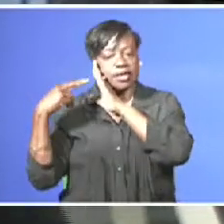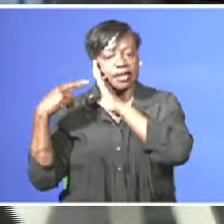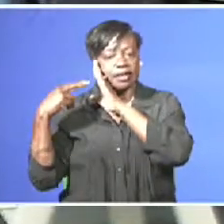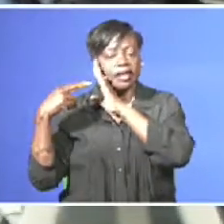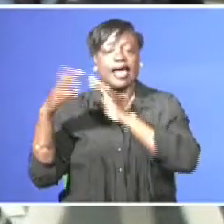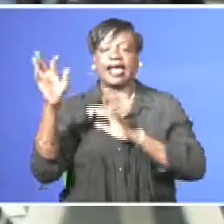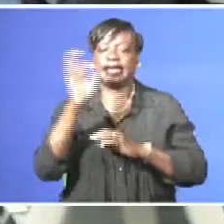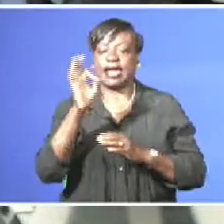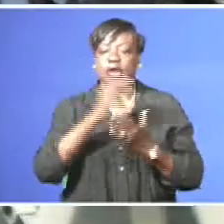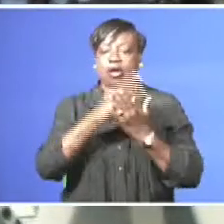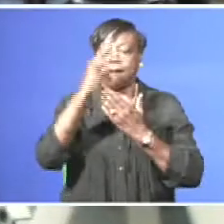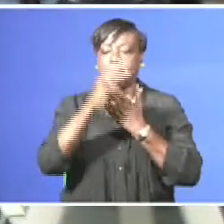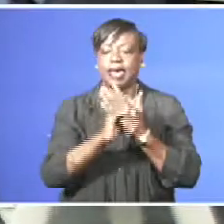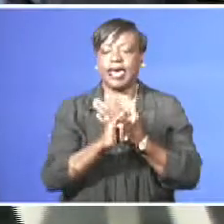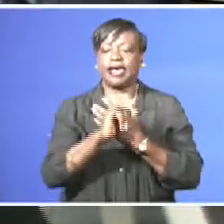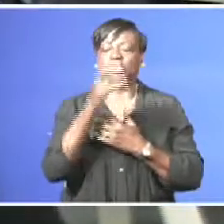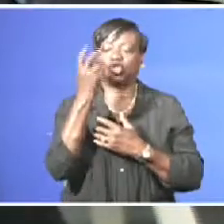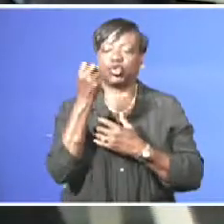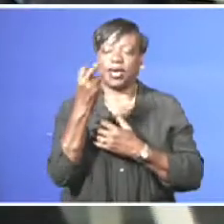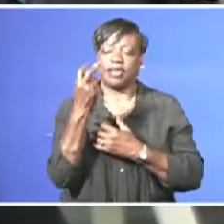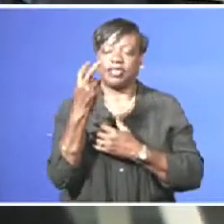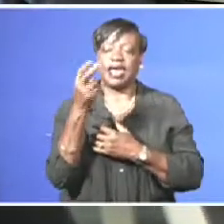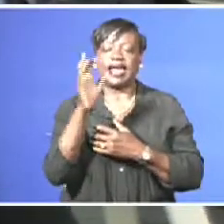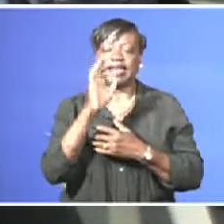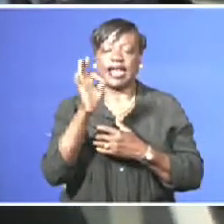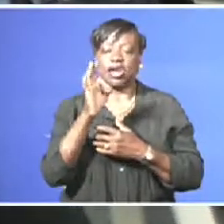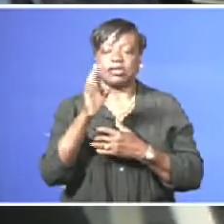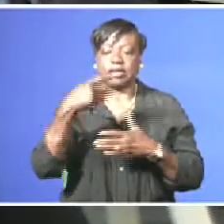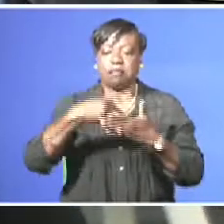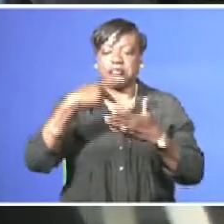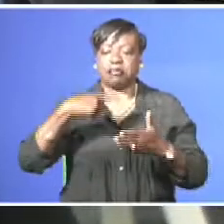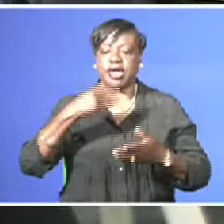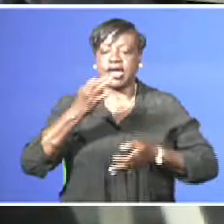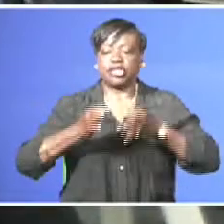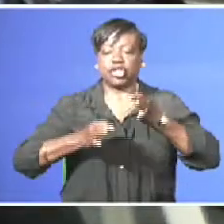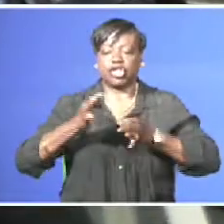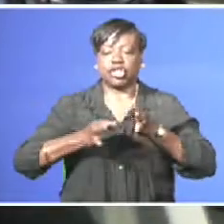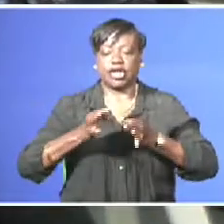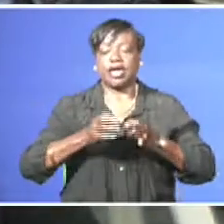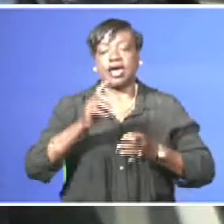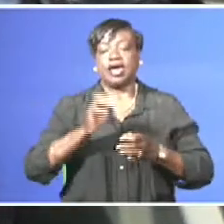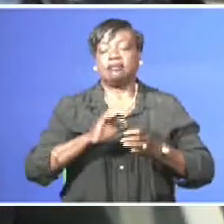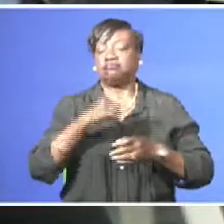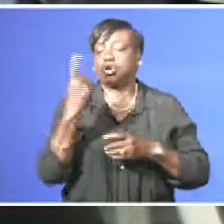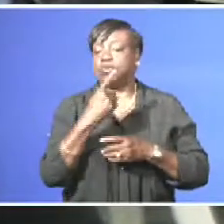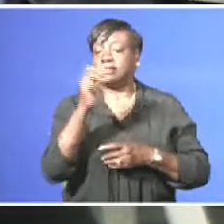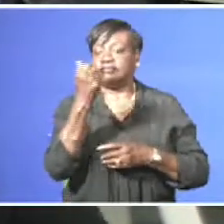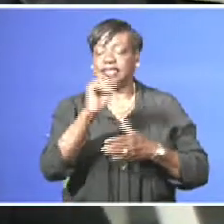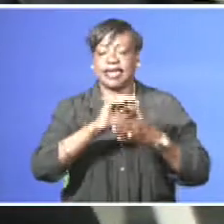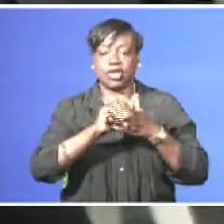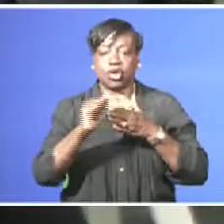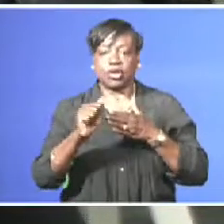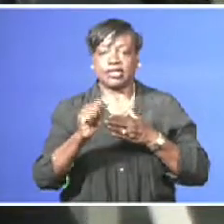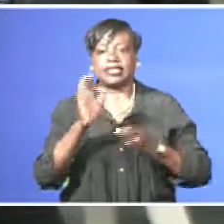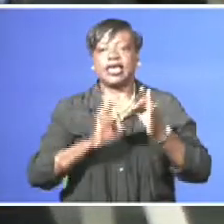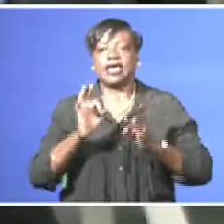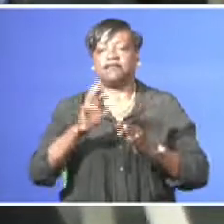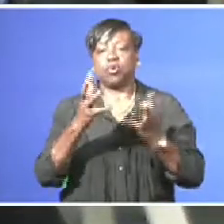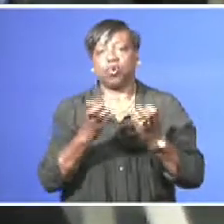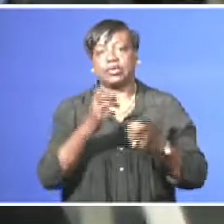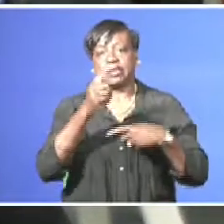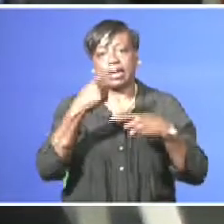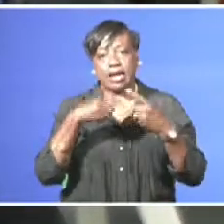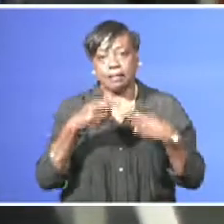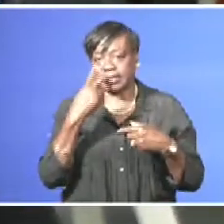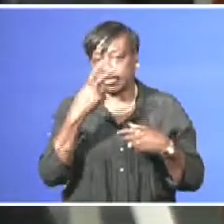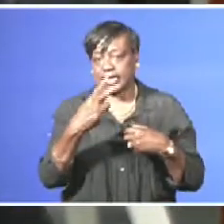would be the pre-judging. The pre-judging is only $10, and so if you want to come out and get an up-close view of the athletes, that